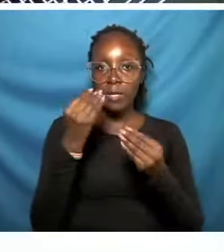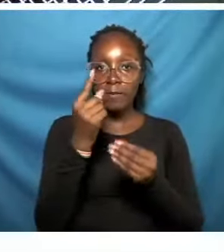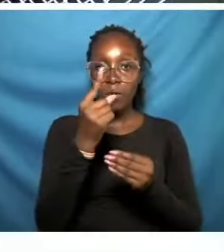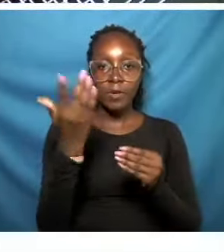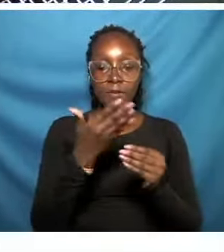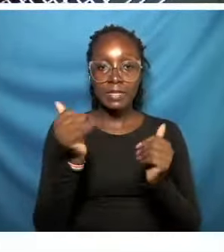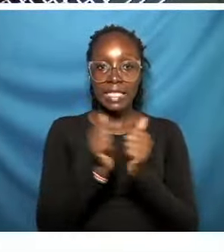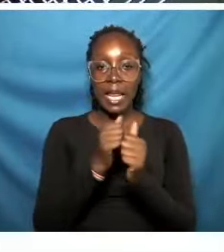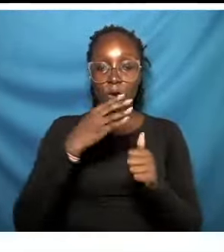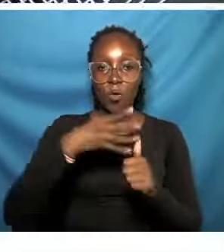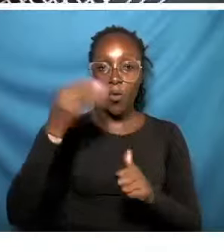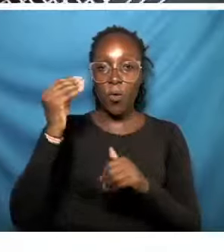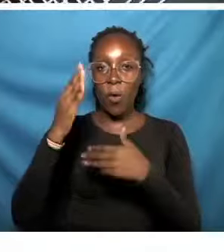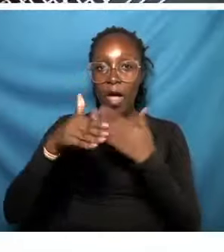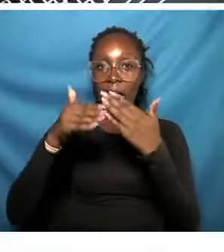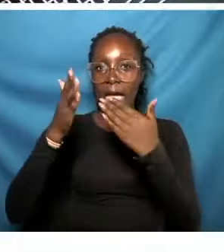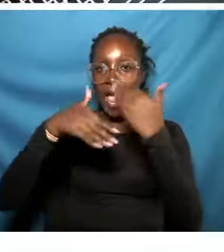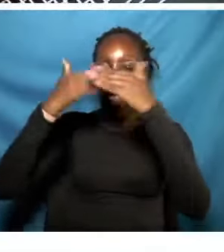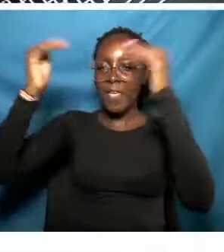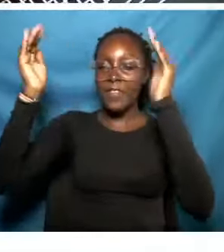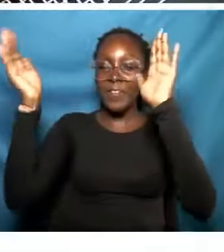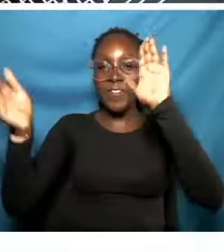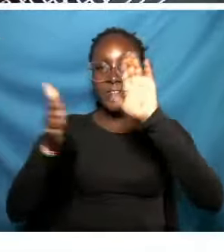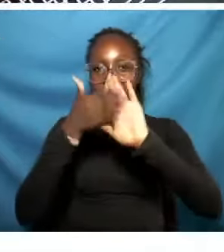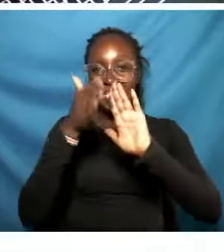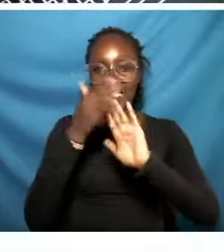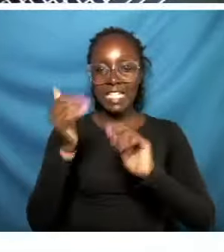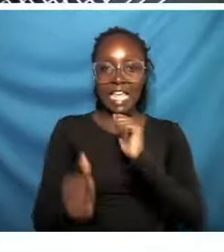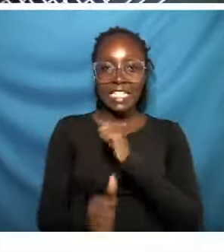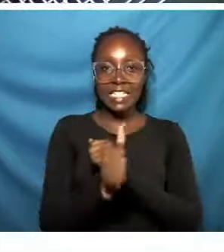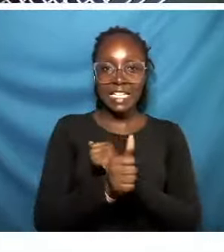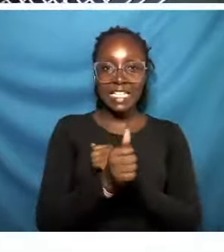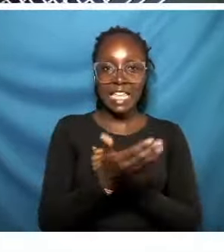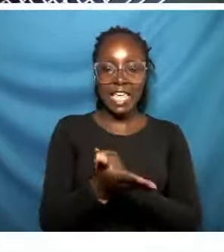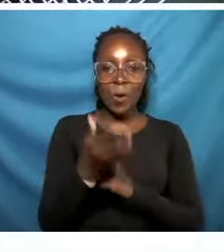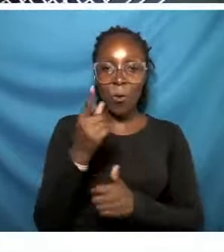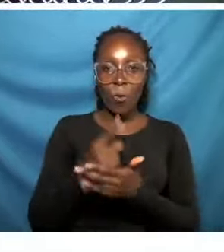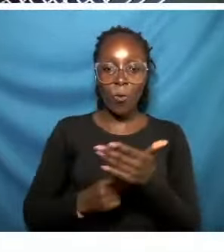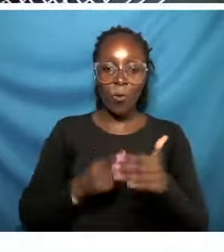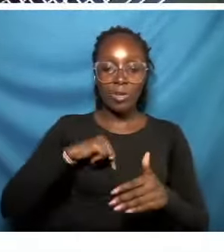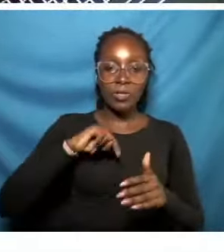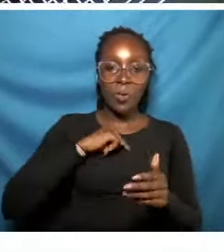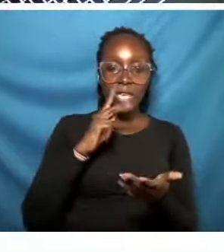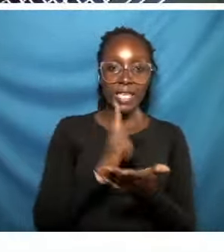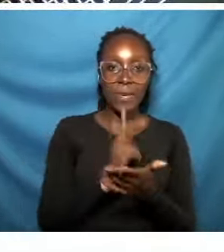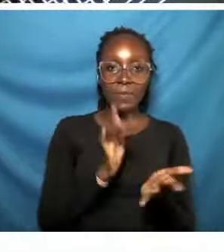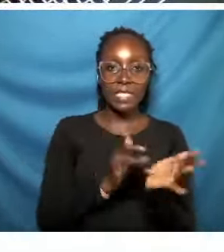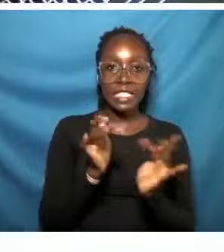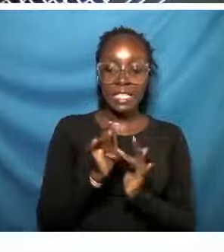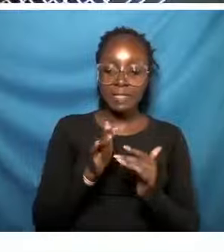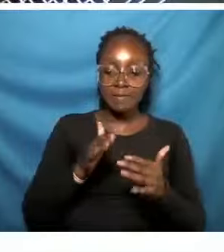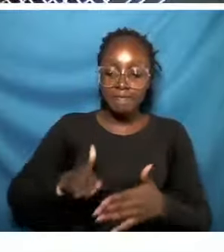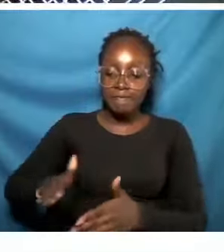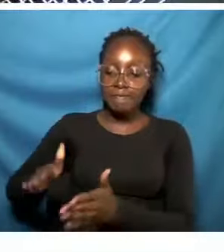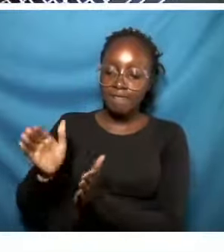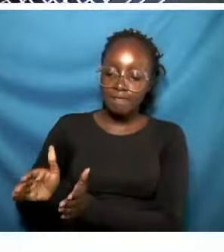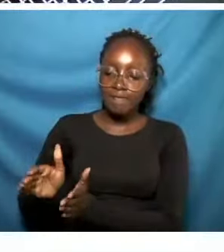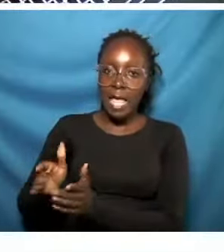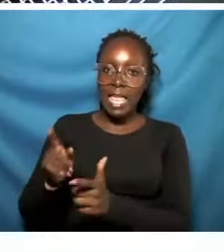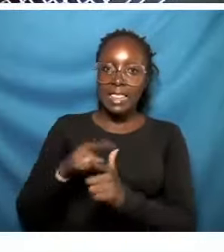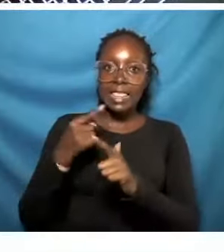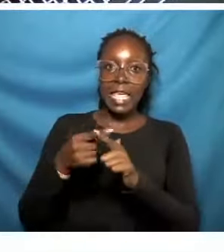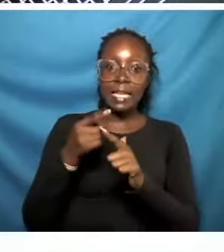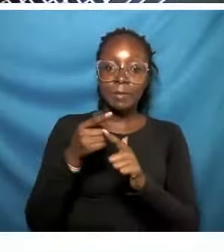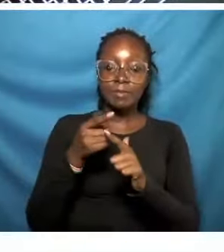then is that we set aside Jesus Christ as the only Savior and